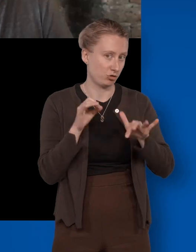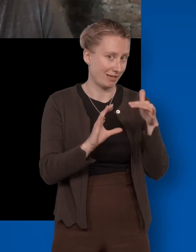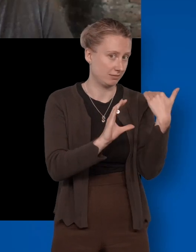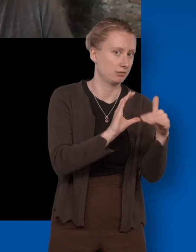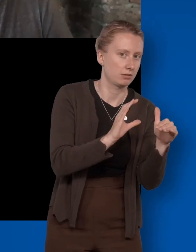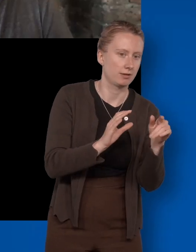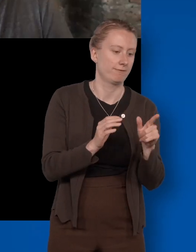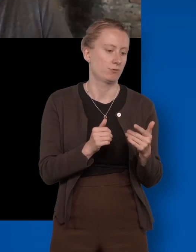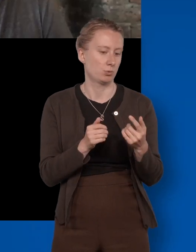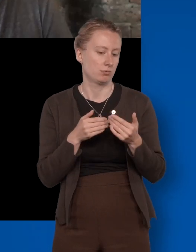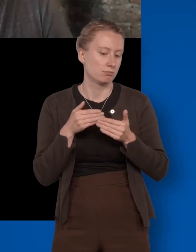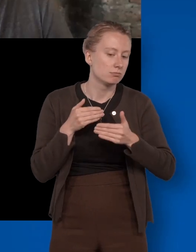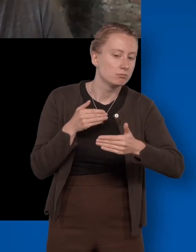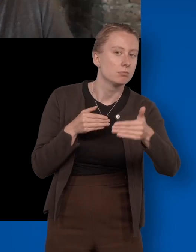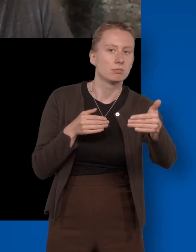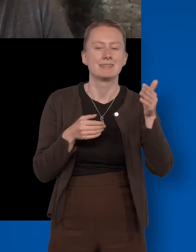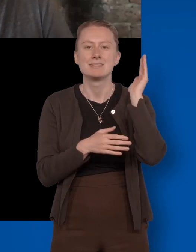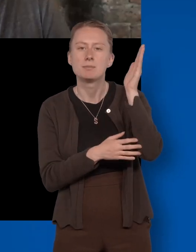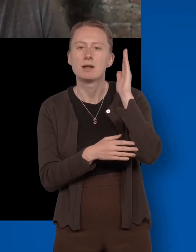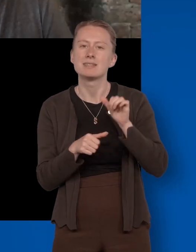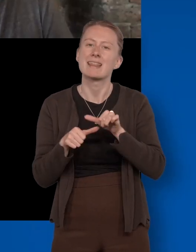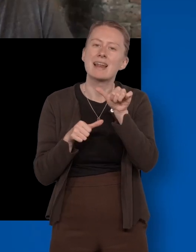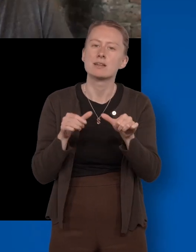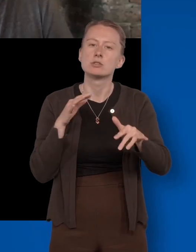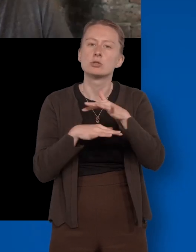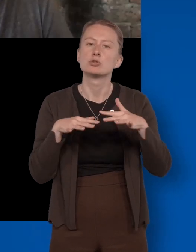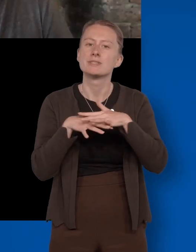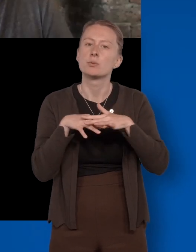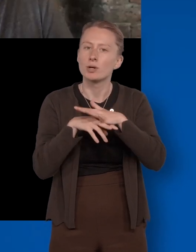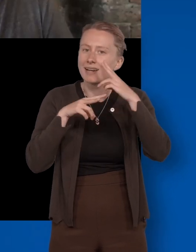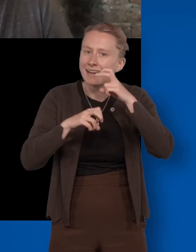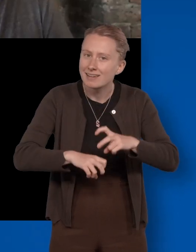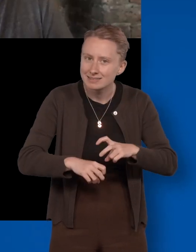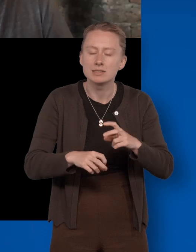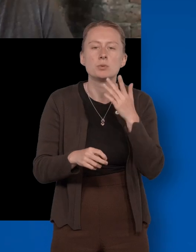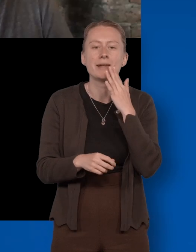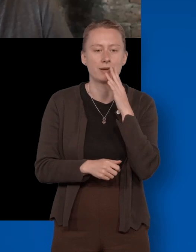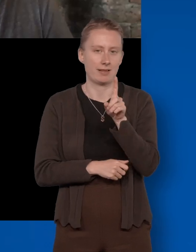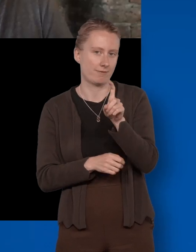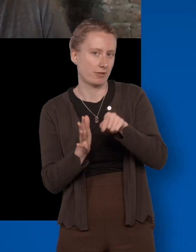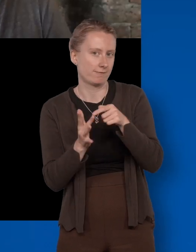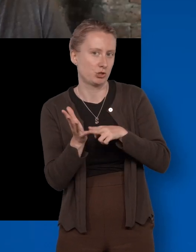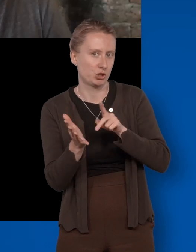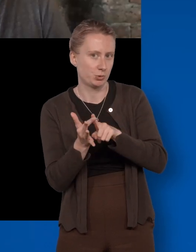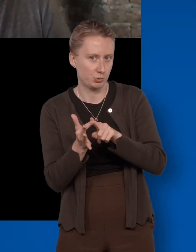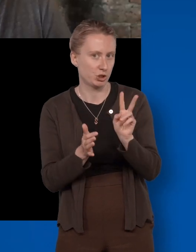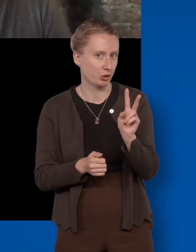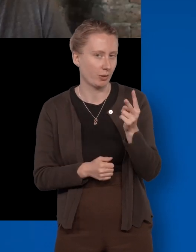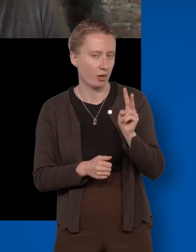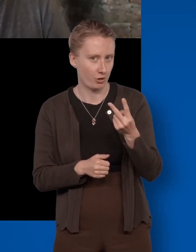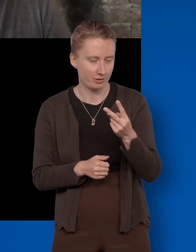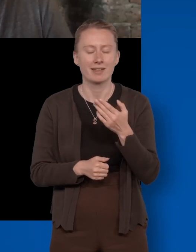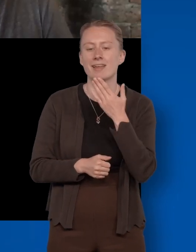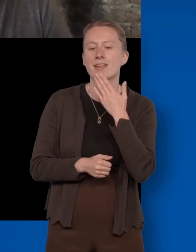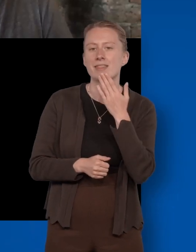chat to our upcoming seminars, and I think the next one is at Social Network Analysis on the 11th of June. That's 2